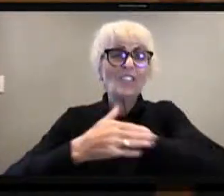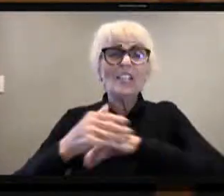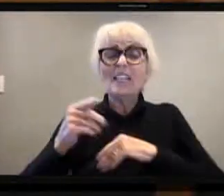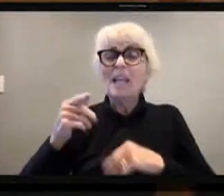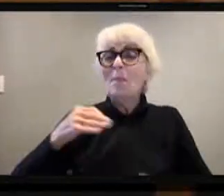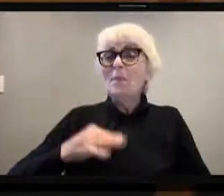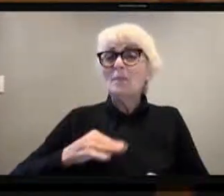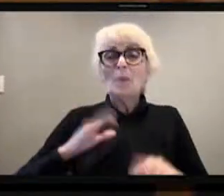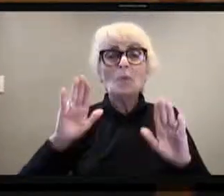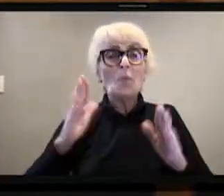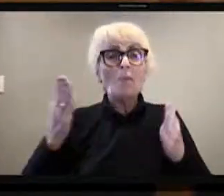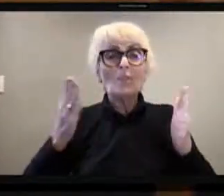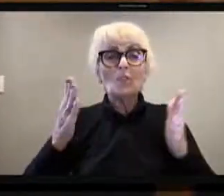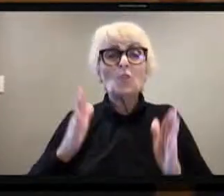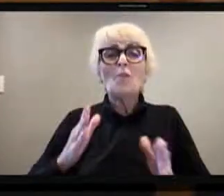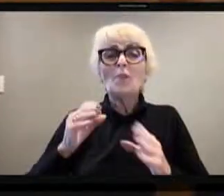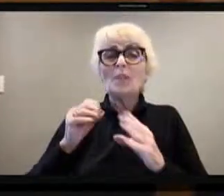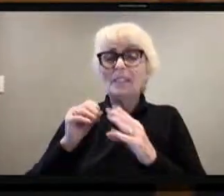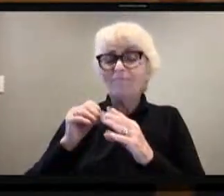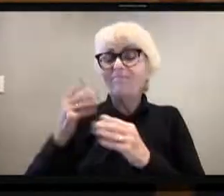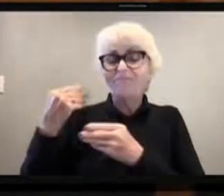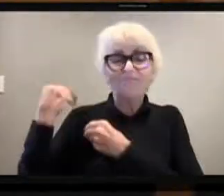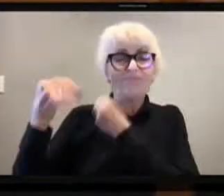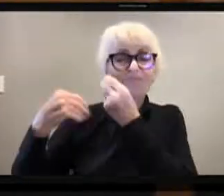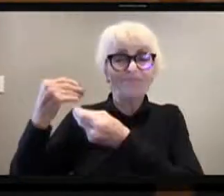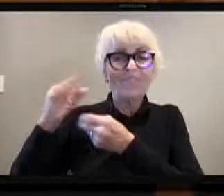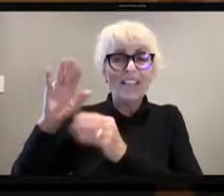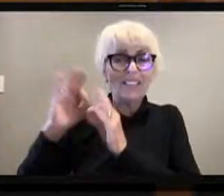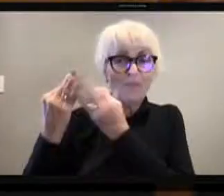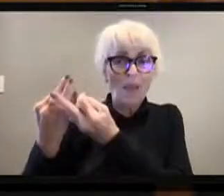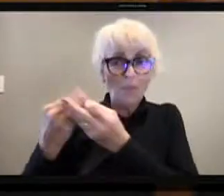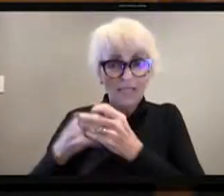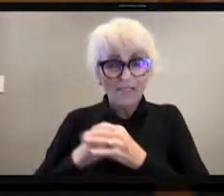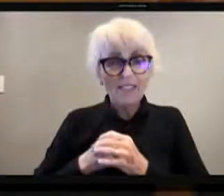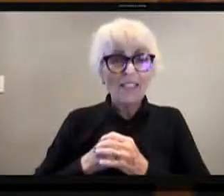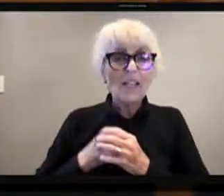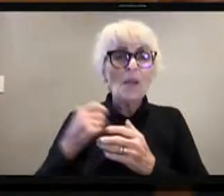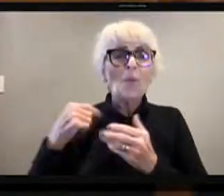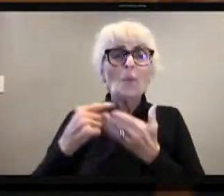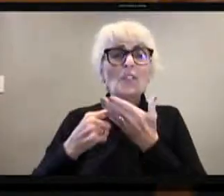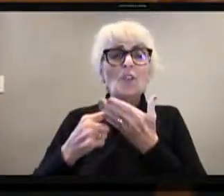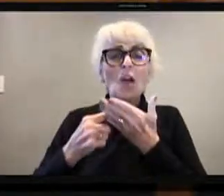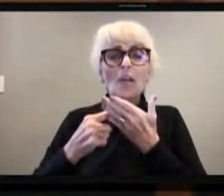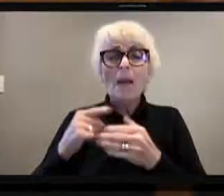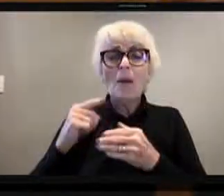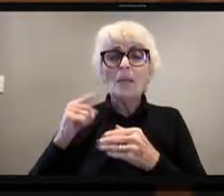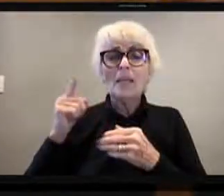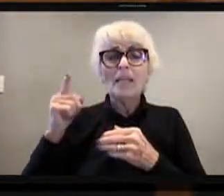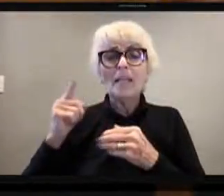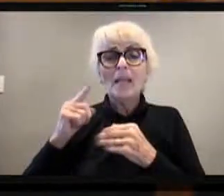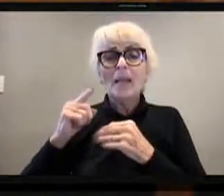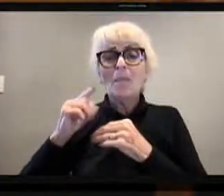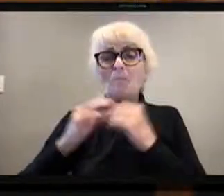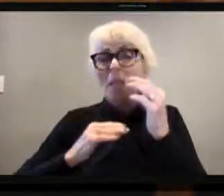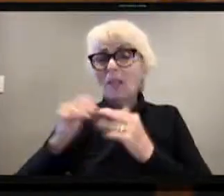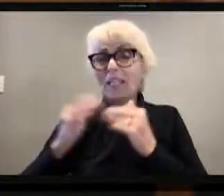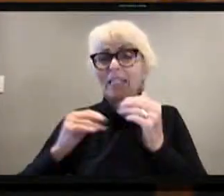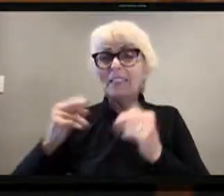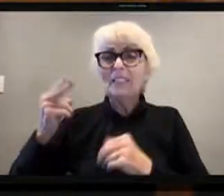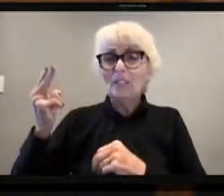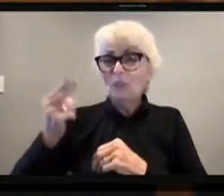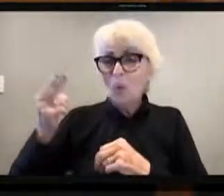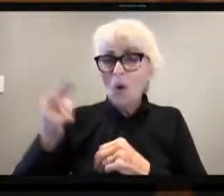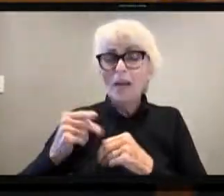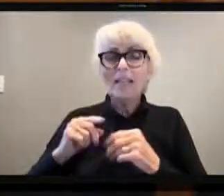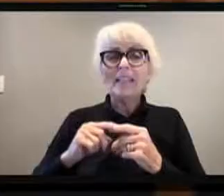steward of his family's legacy. And when we talk about historic buildings and we talk about stained glass, it's always kind